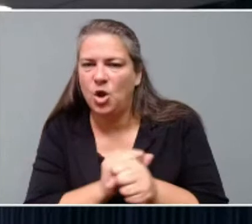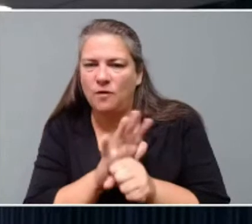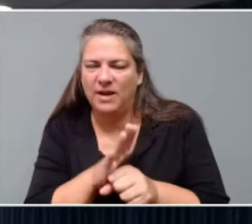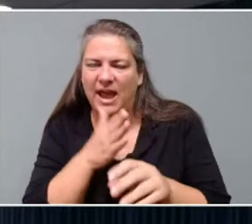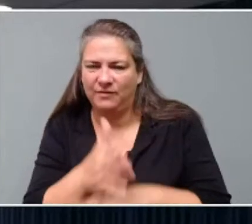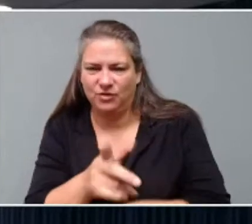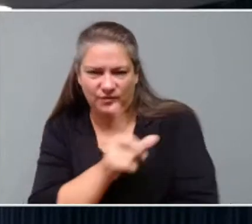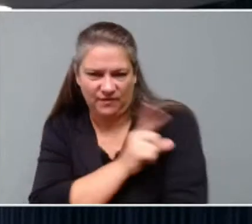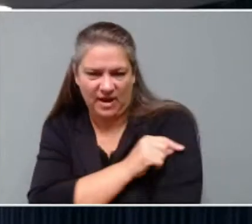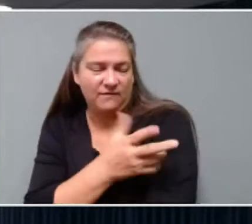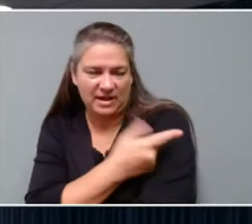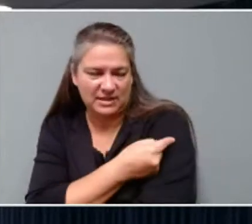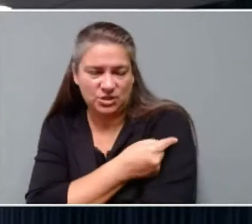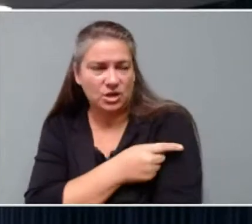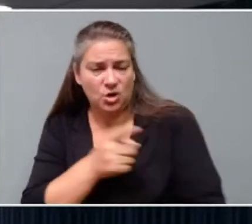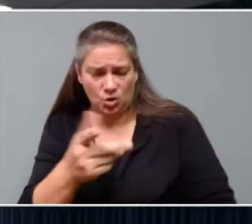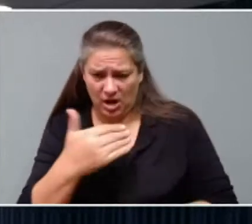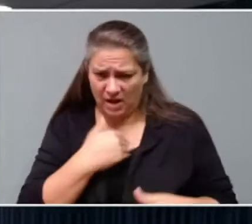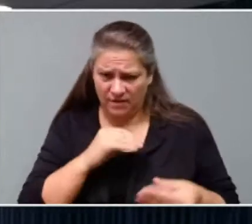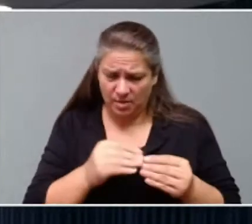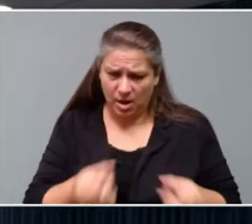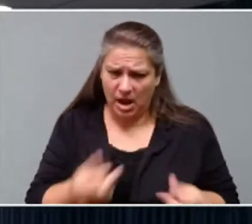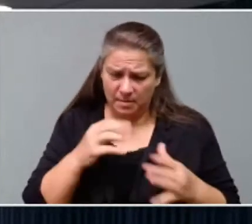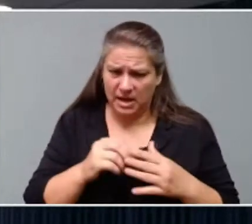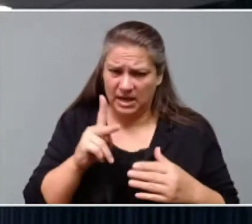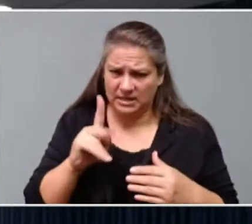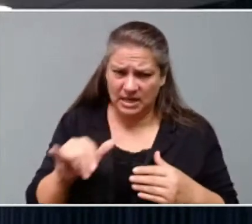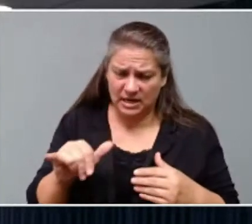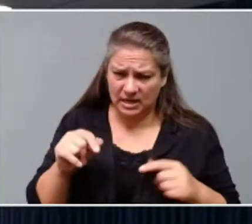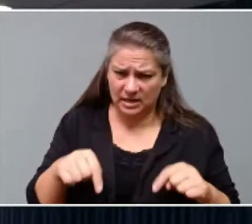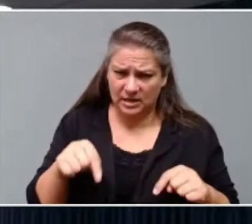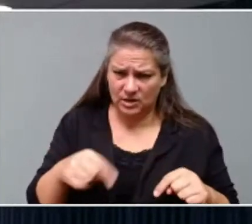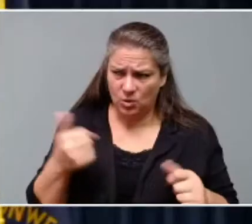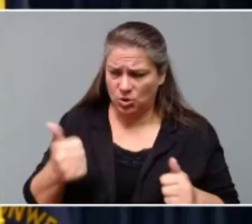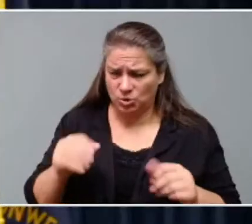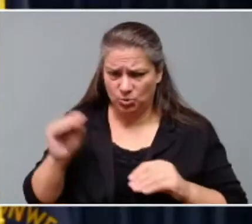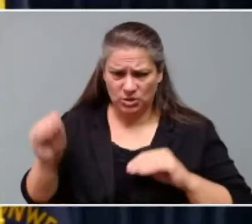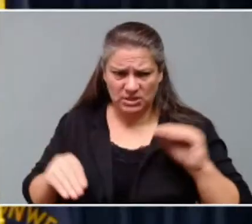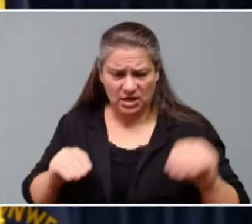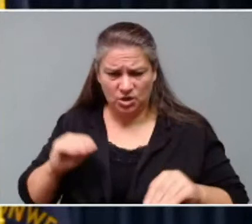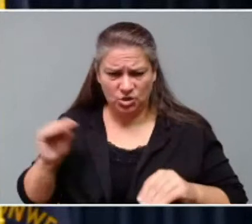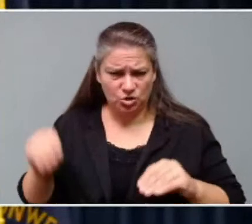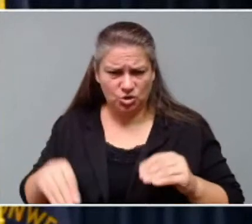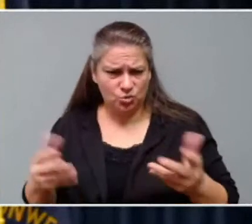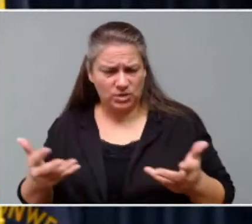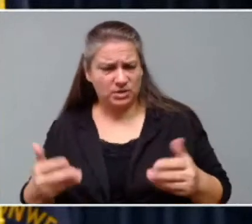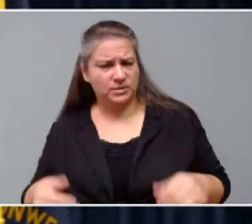many breakthrough cases we've seen in Kentucky and what kind of ratio we're seeing here? Thanks.